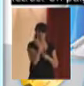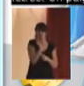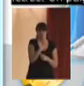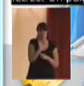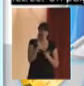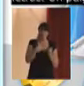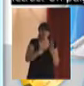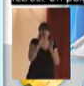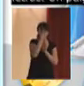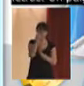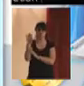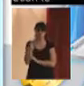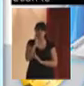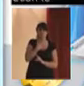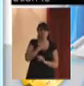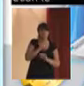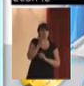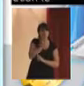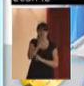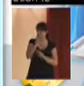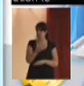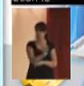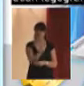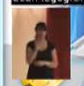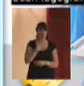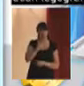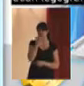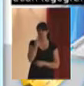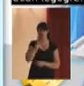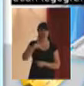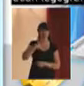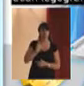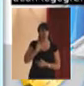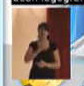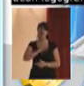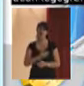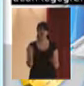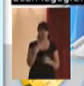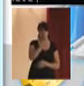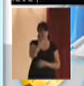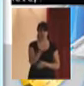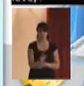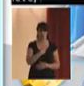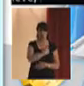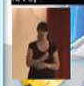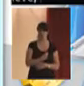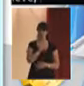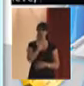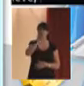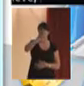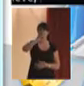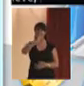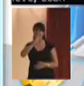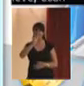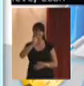And then they use telegrams, things that are not pronounced. So, for instance, a heart to say love. They also use leet